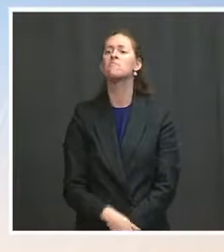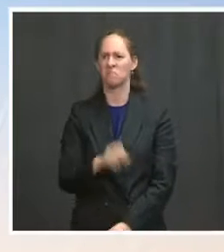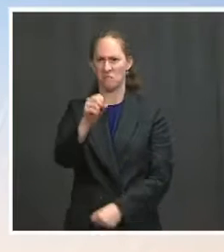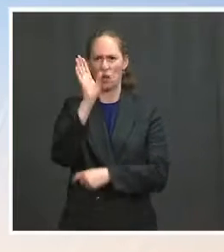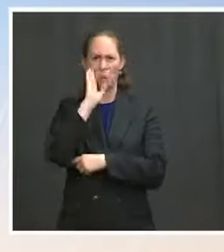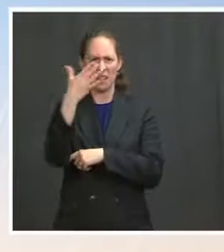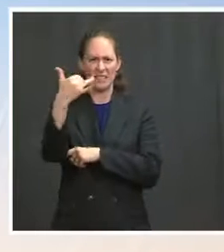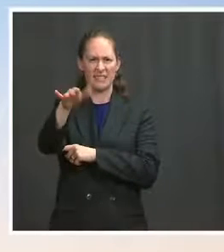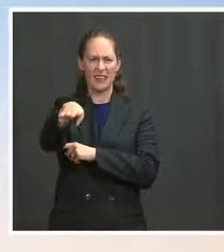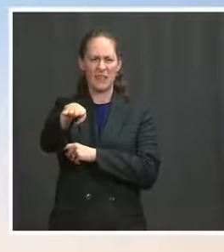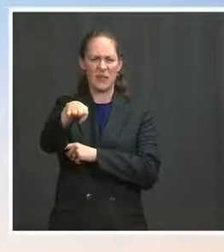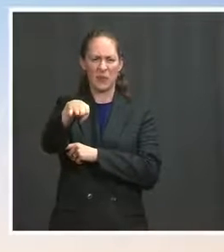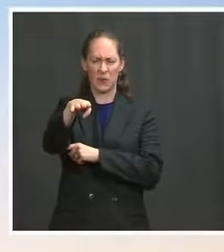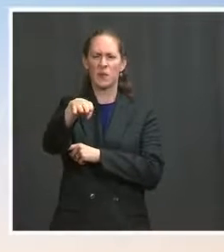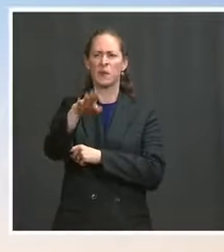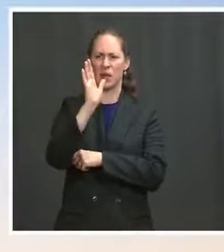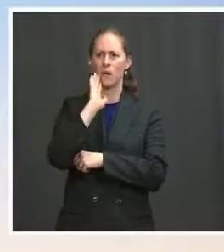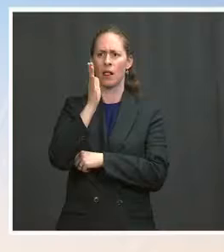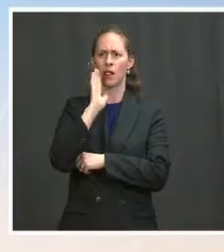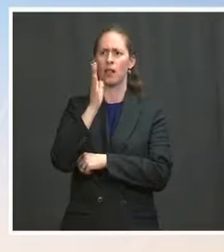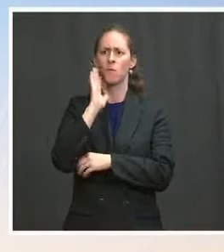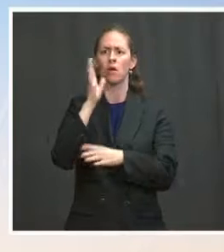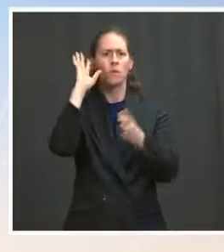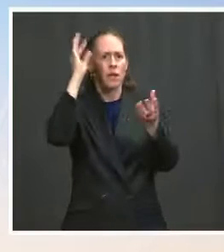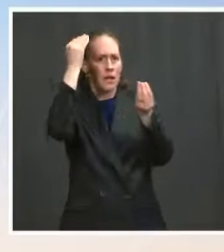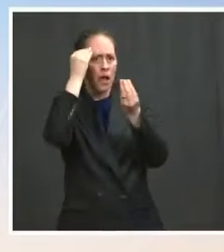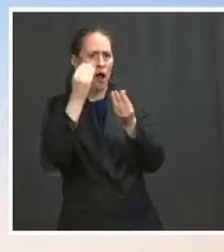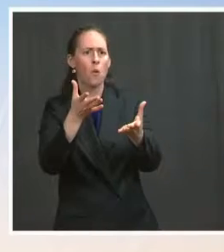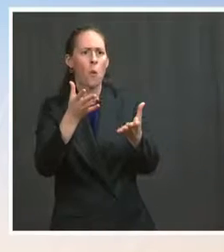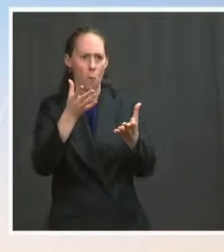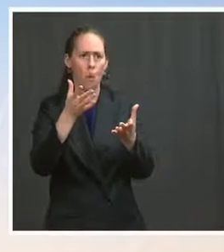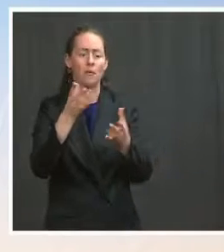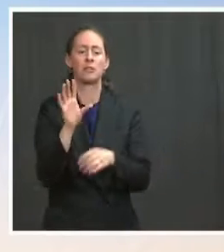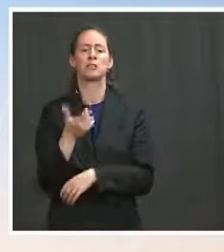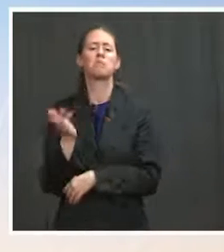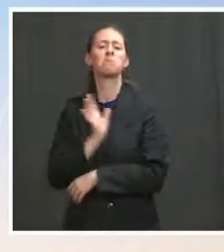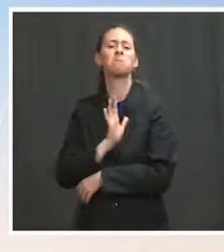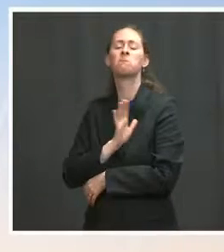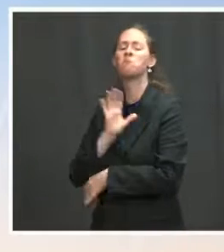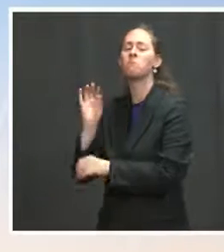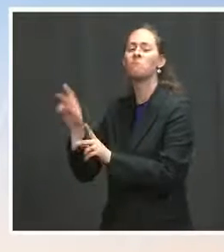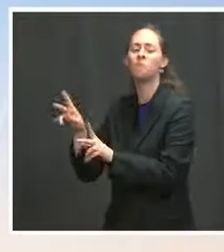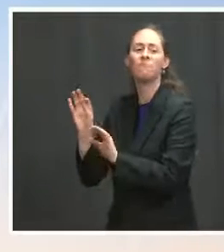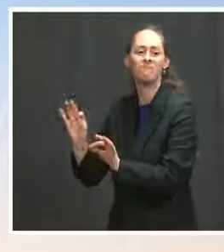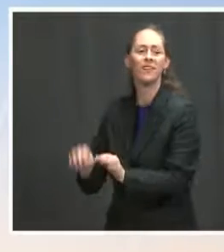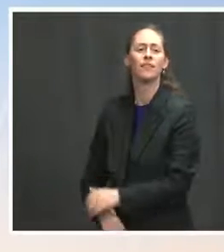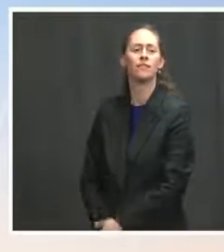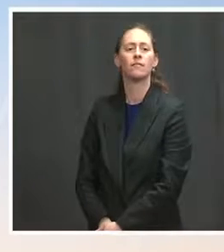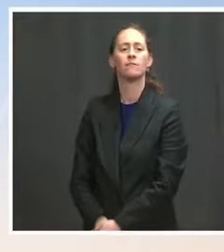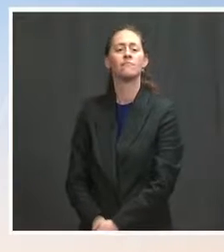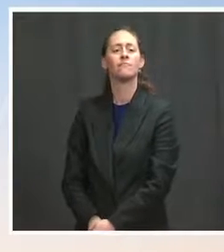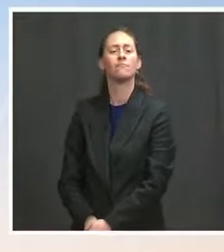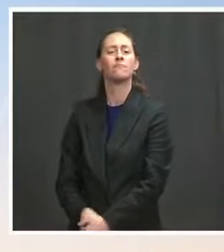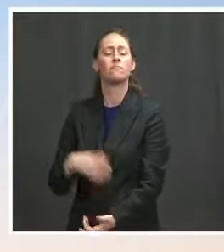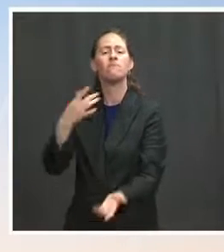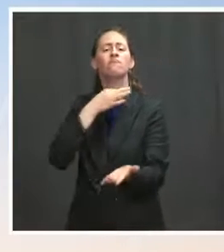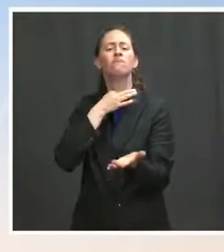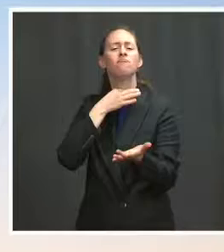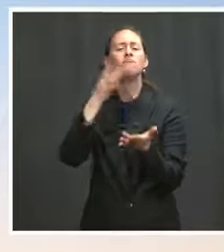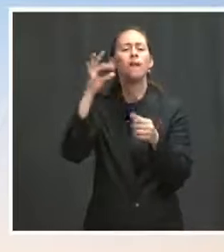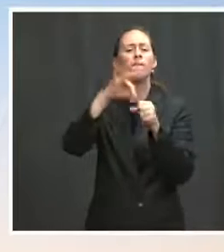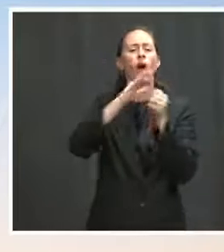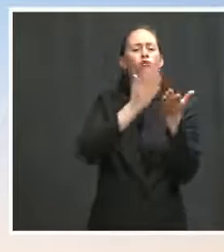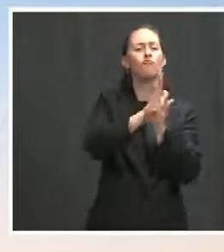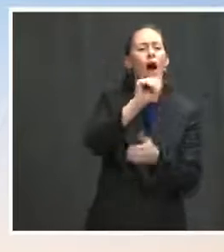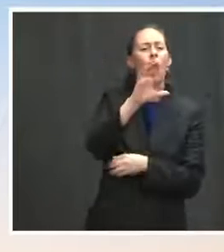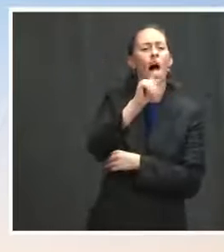readout of that when it happens. We'll wait for that readout when it happens. The president yesterday spoke about voting rights and what he would be doing. He said, quote, "I'll be going around the country making